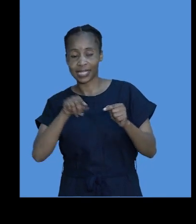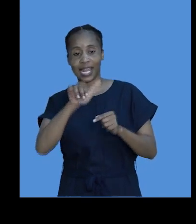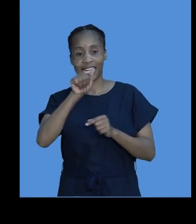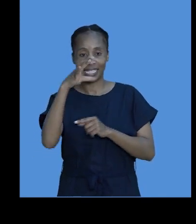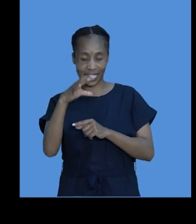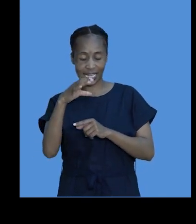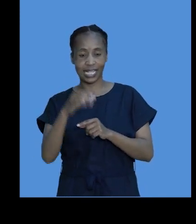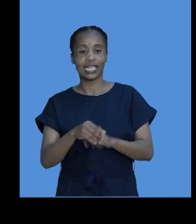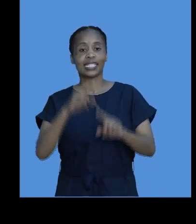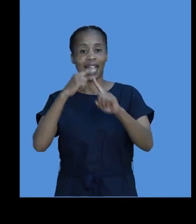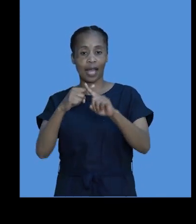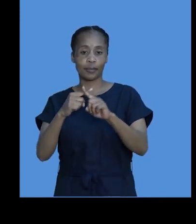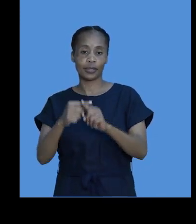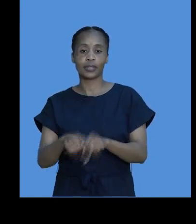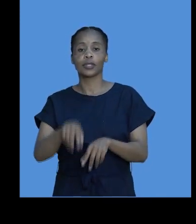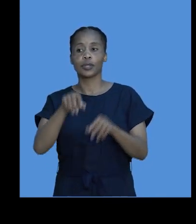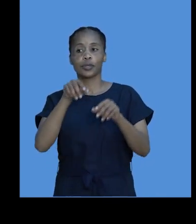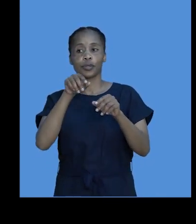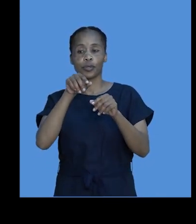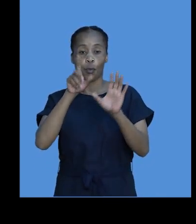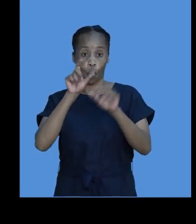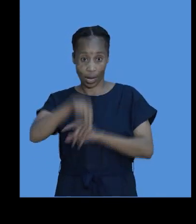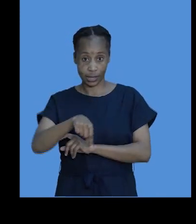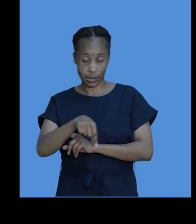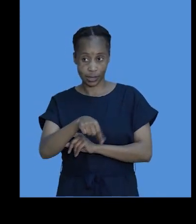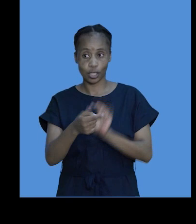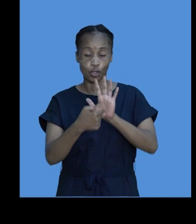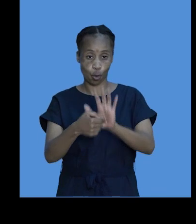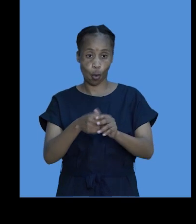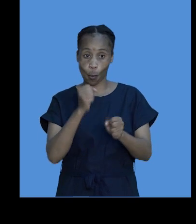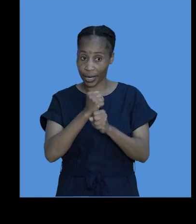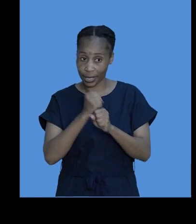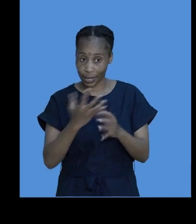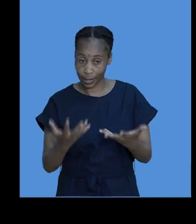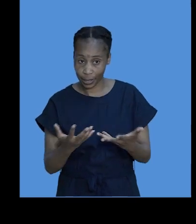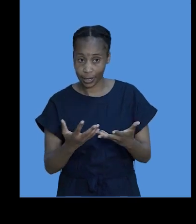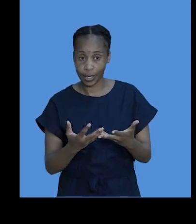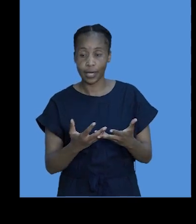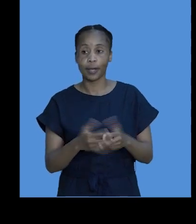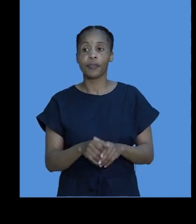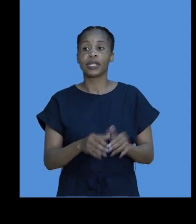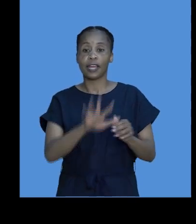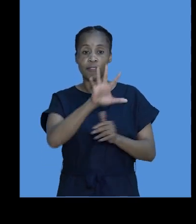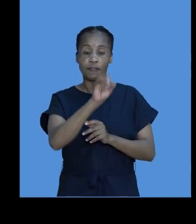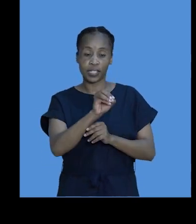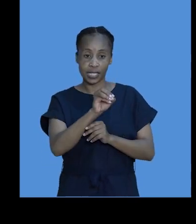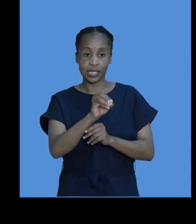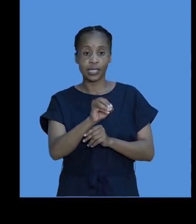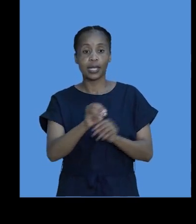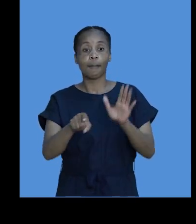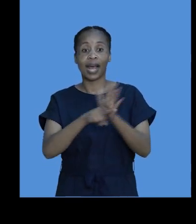go. AR minus AC times quantity. Again, show working, right? So you get